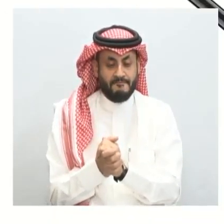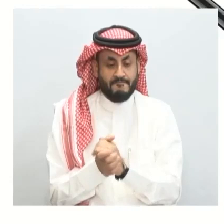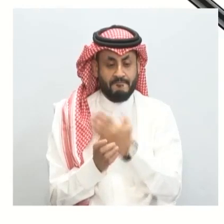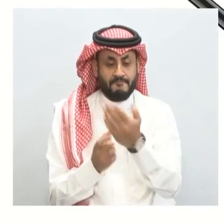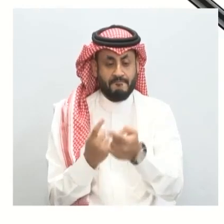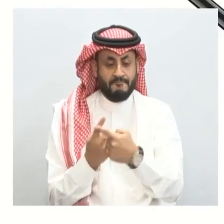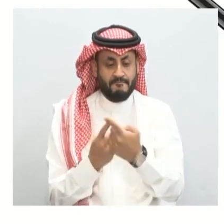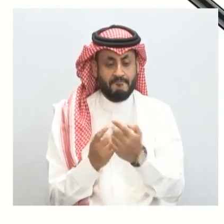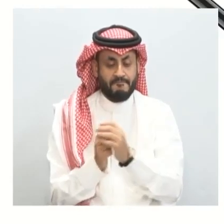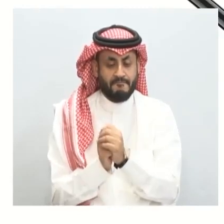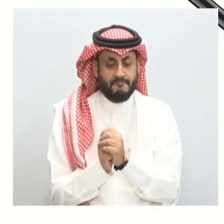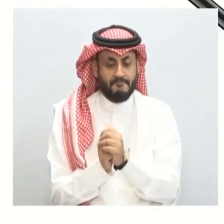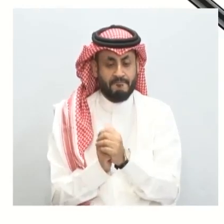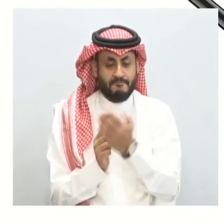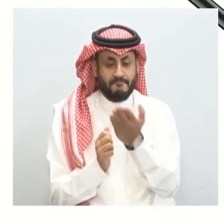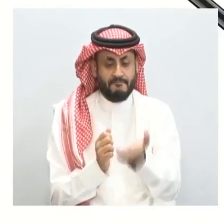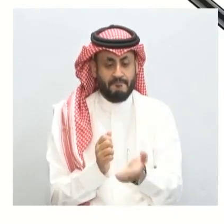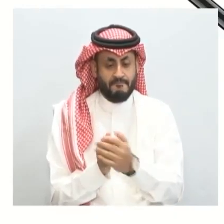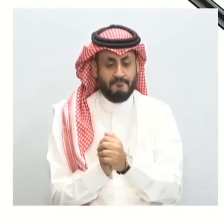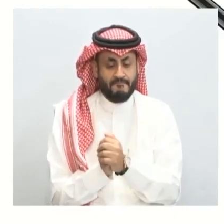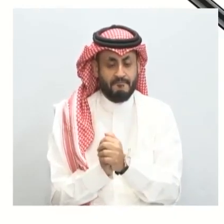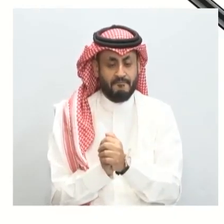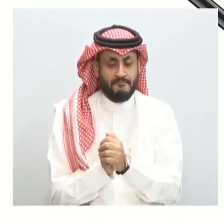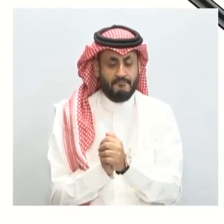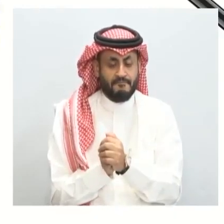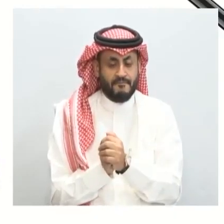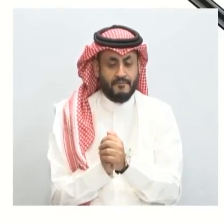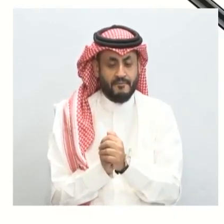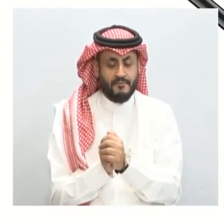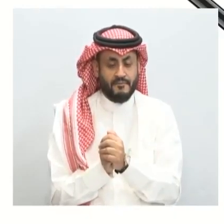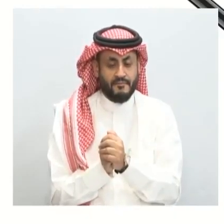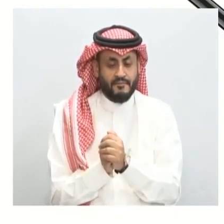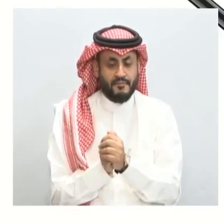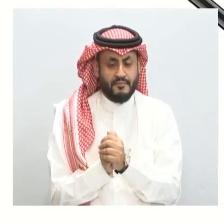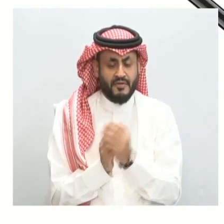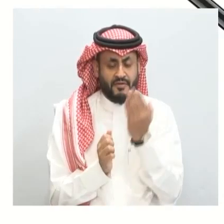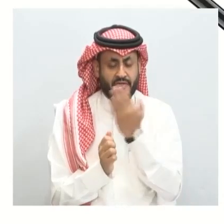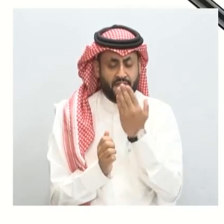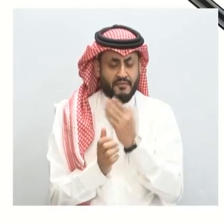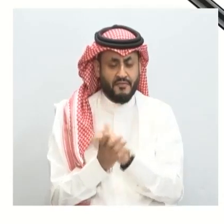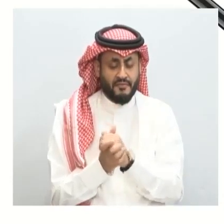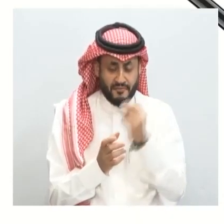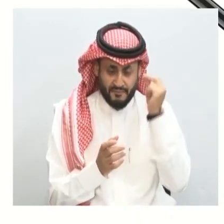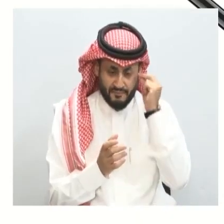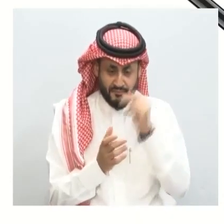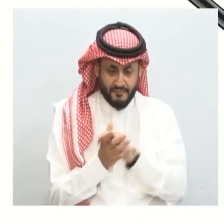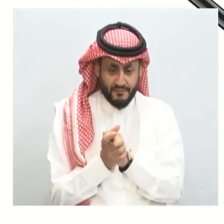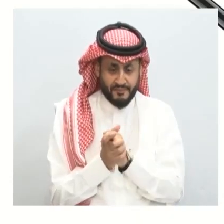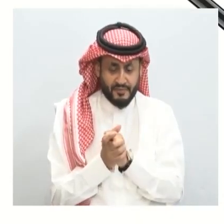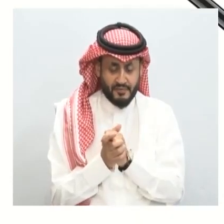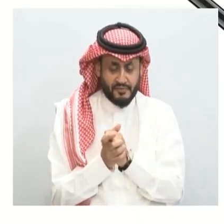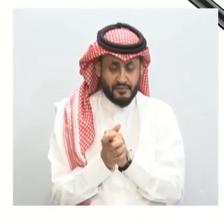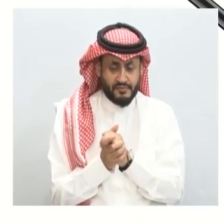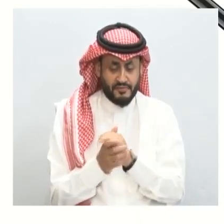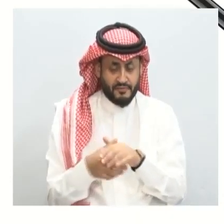Yes, so as we said that we have here the words, just to check them with you, and we can just read them to make sure that you have